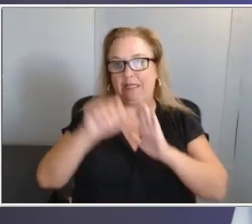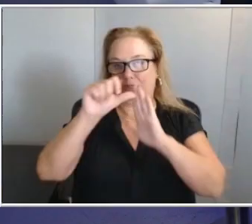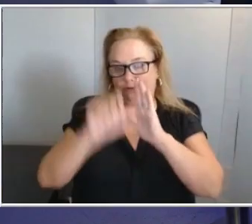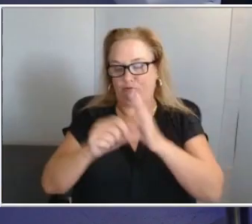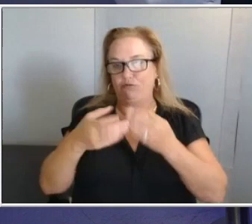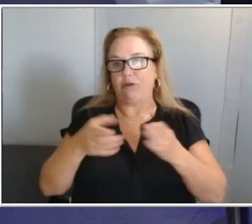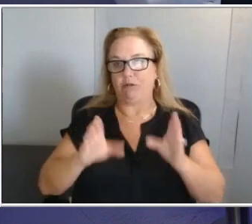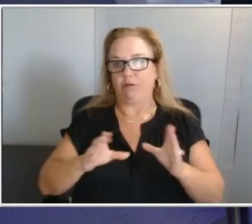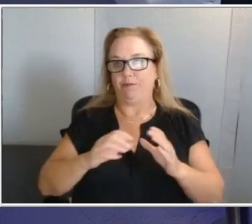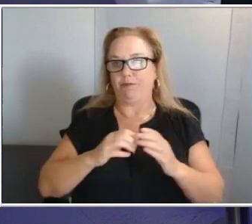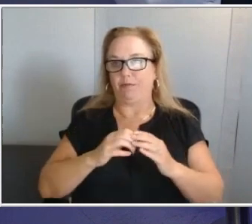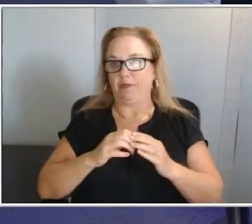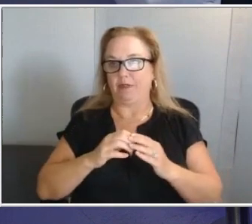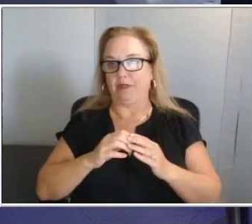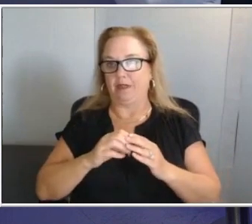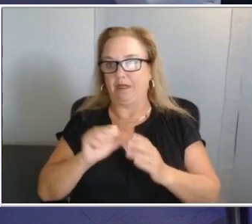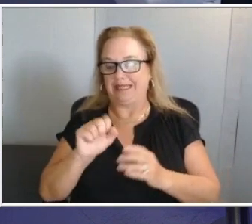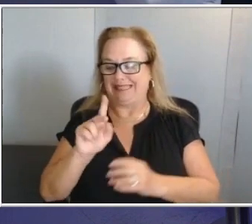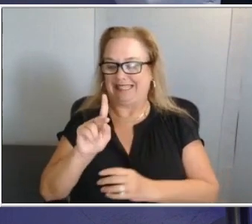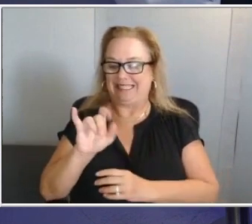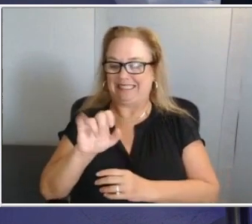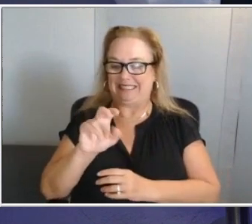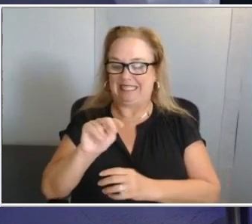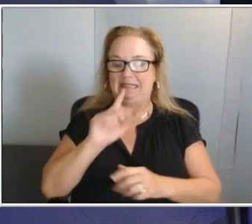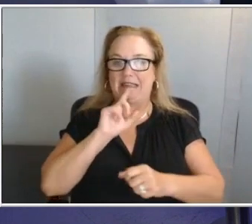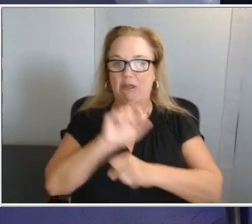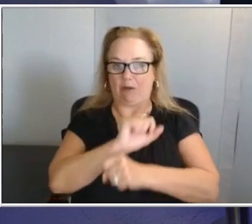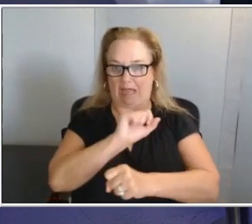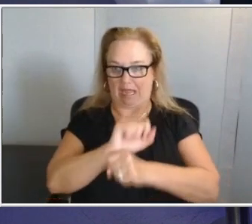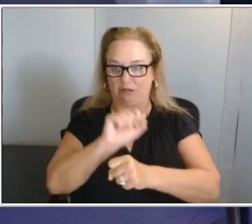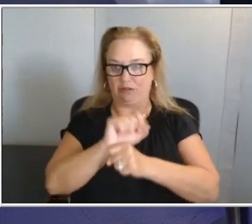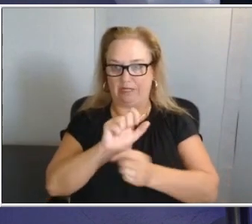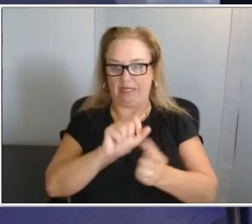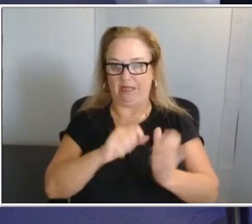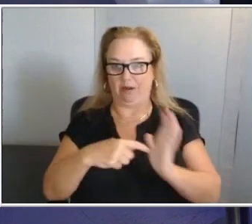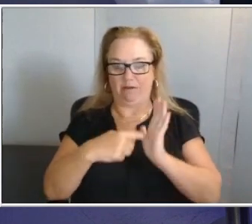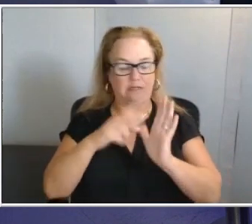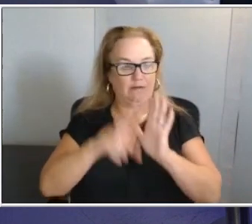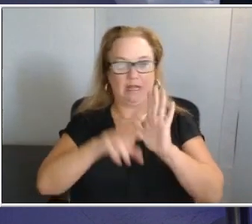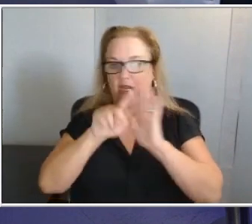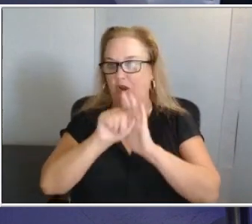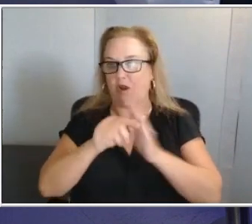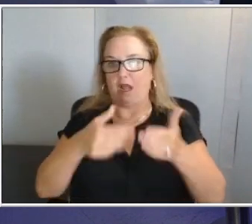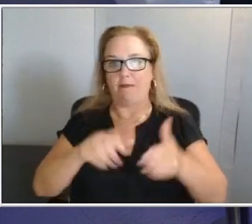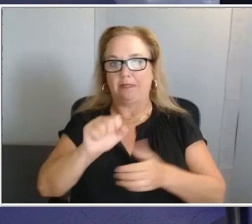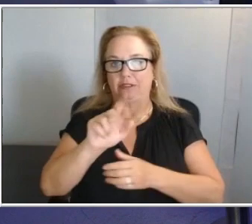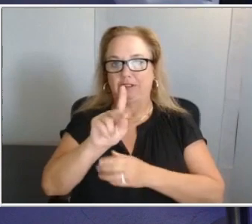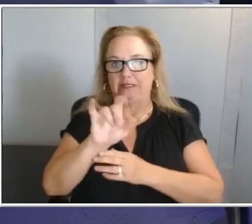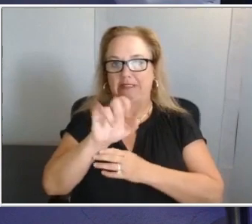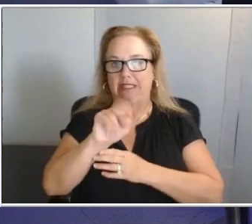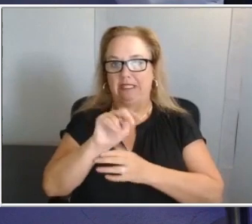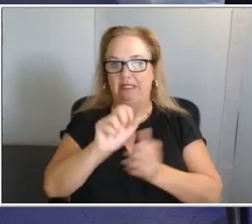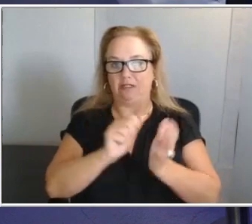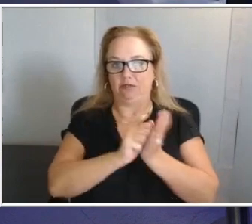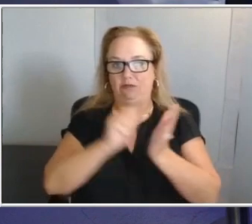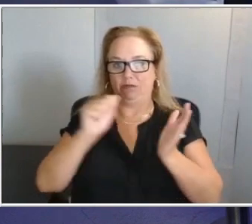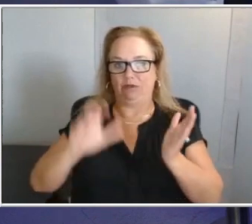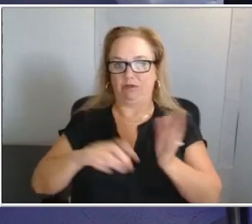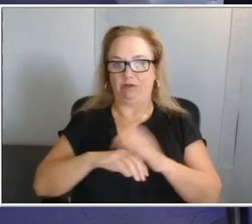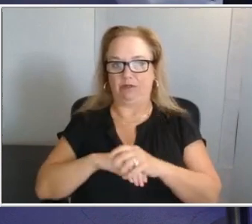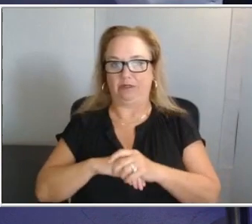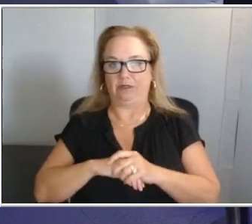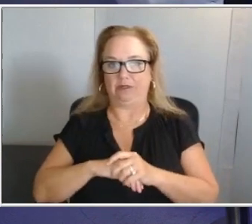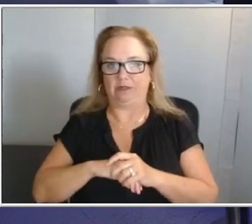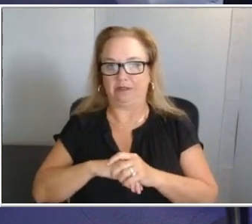some footage of the skin that you actually removed. How much skin did you take off Melody?